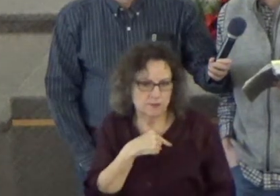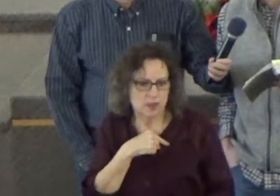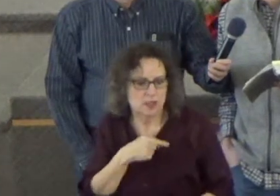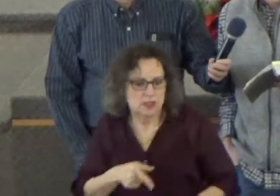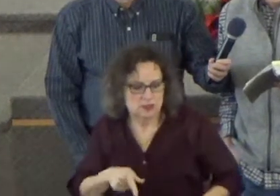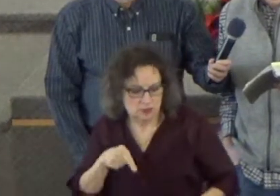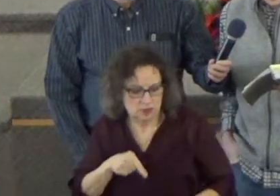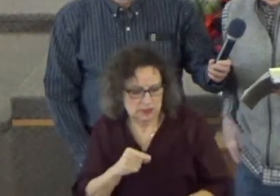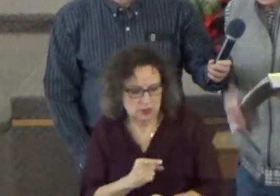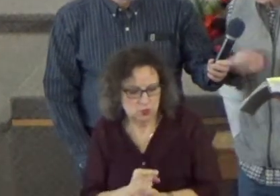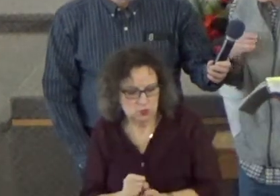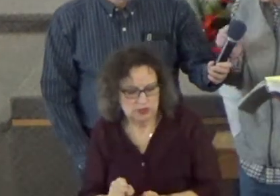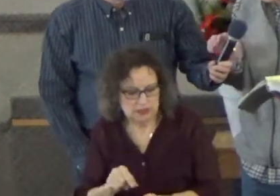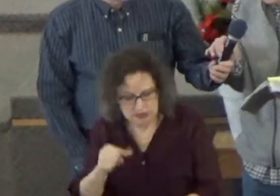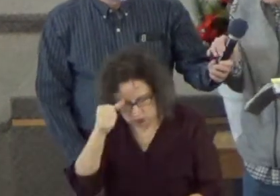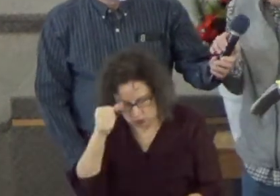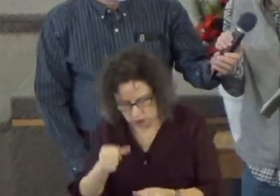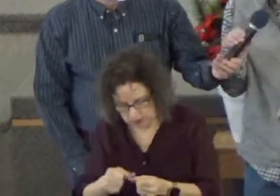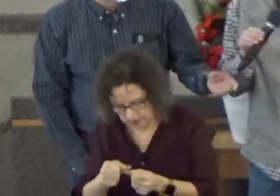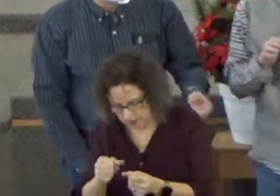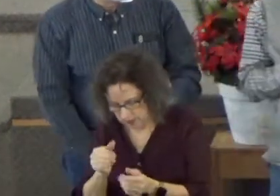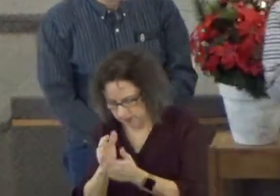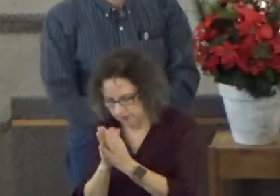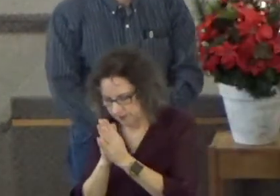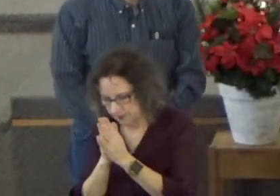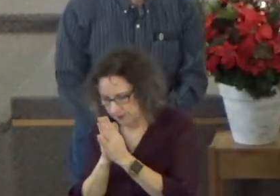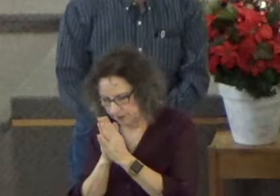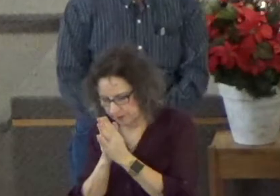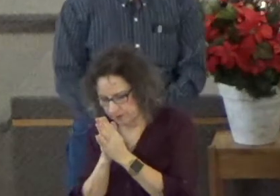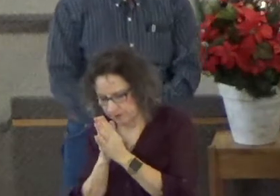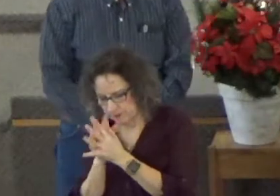this week as well. So let's pray for the bread.